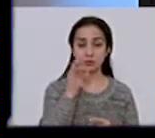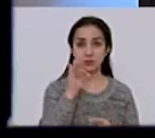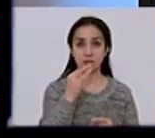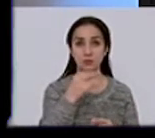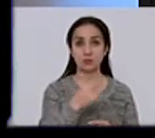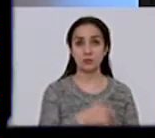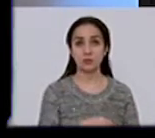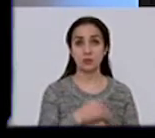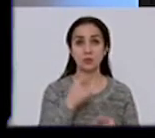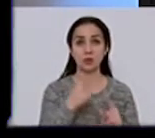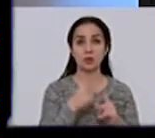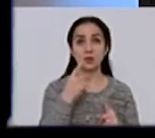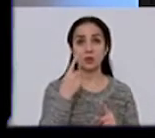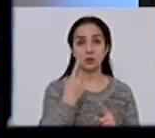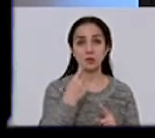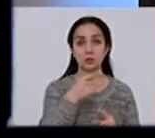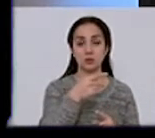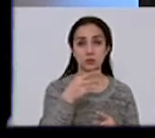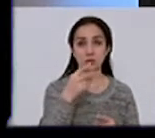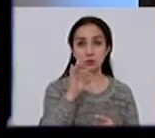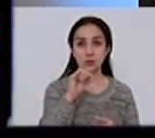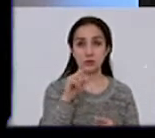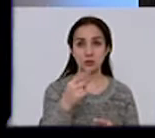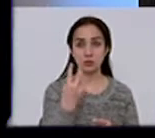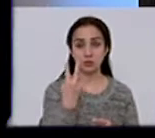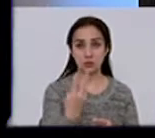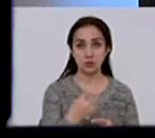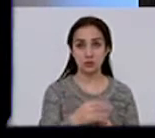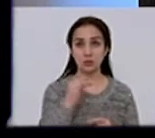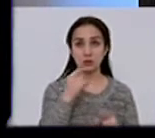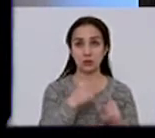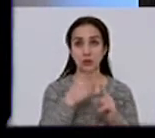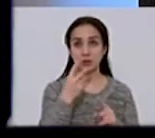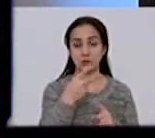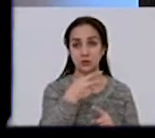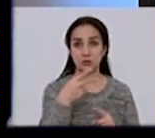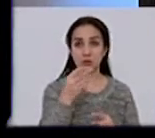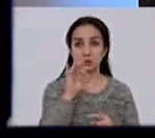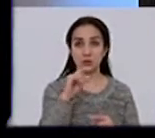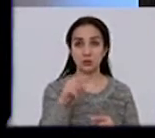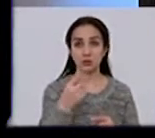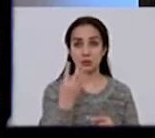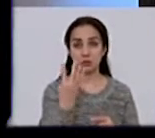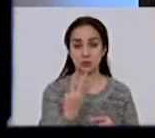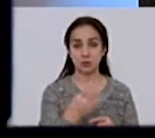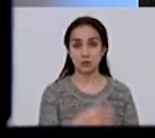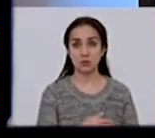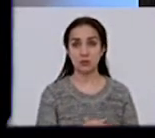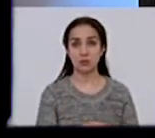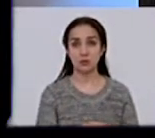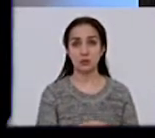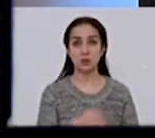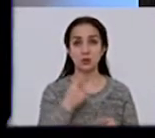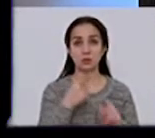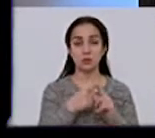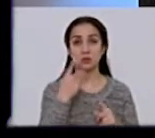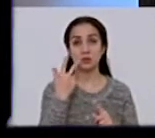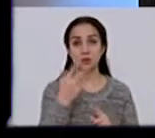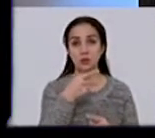0 ga, x 1 qiymatimiz 0.2 ga, x2 qiymatimiz 0.4 ga,